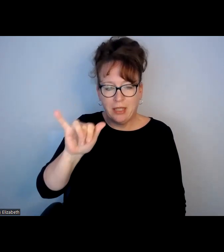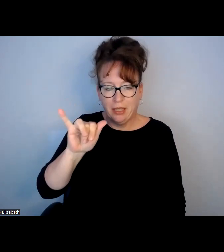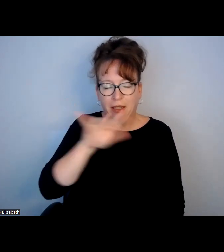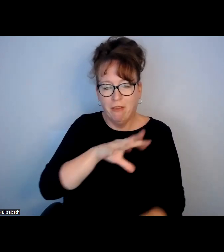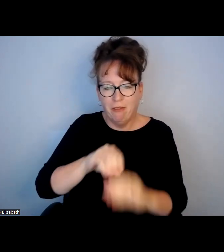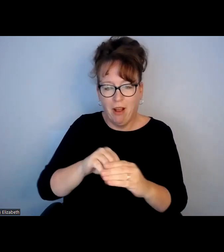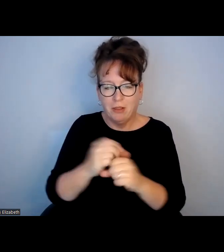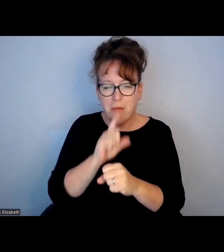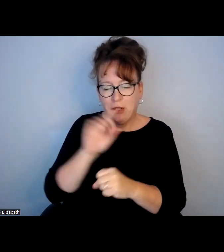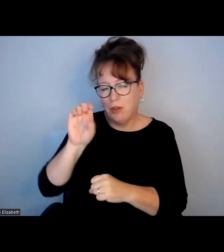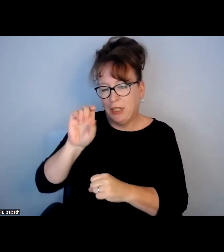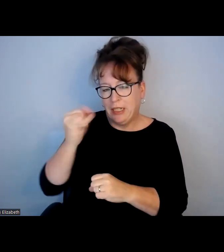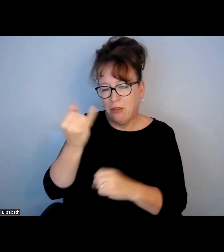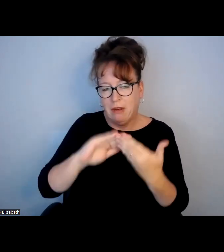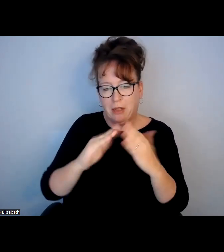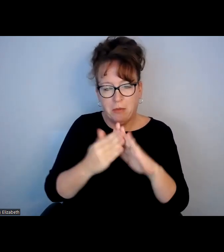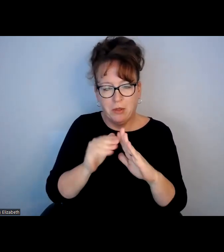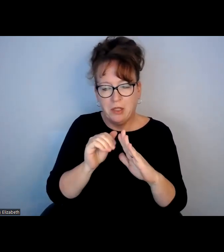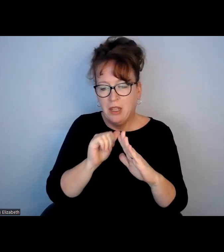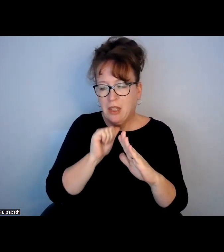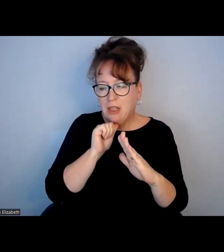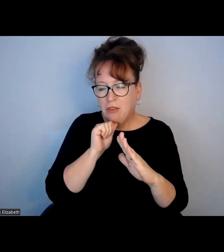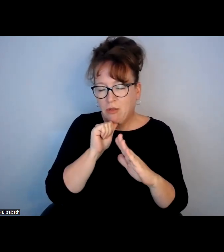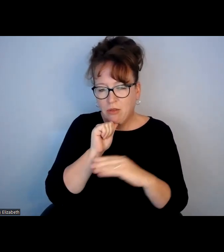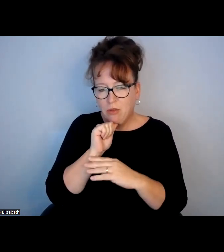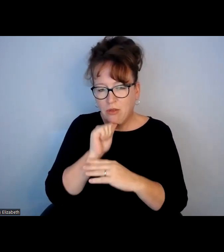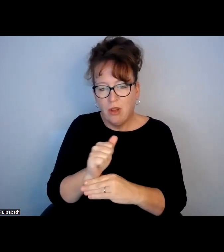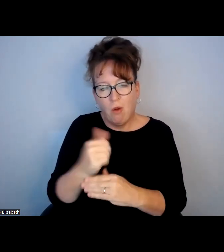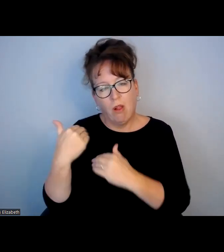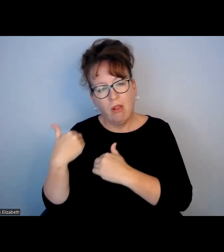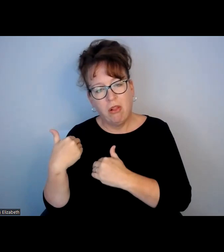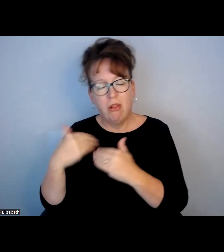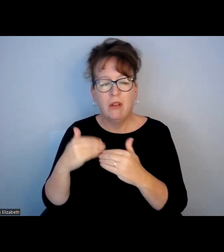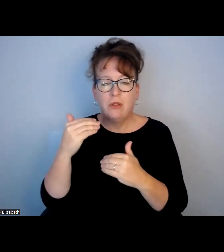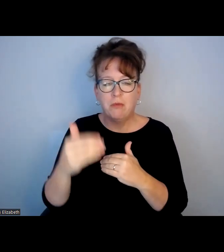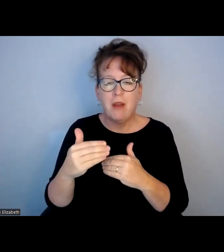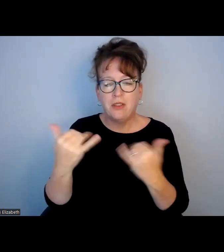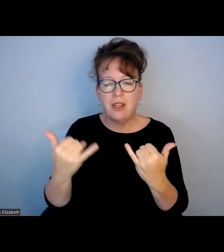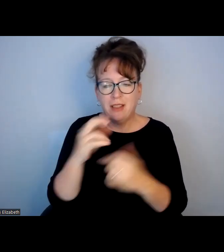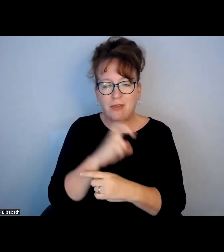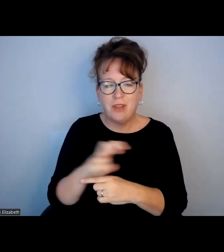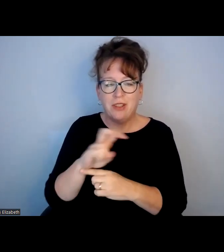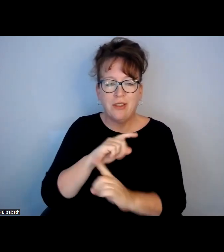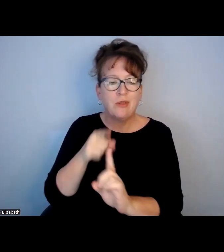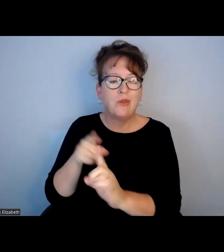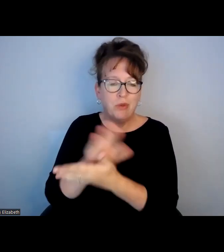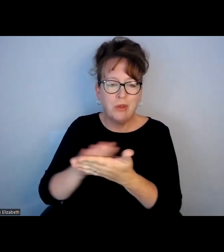that environmental justice communities don't bear a disproportionate burden in this transition to clean energy. So I'm going to open it